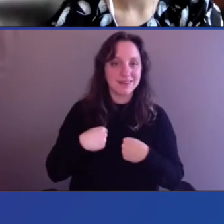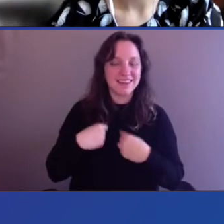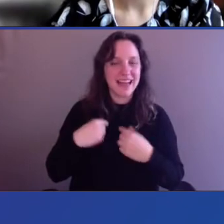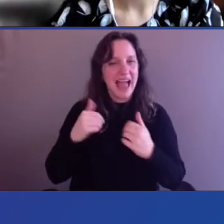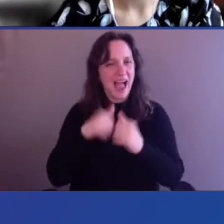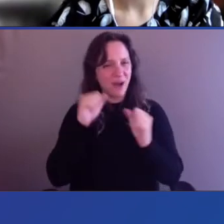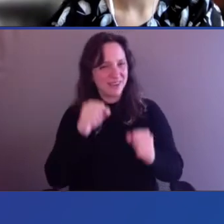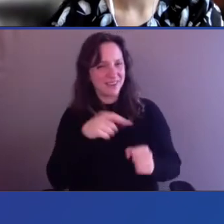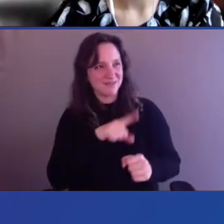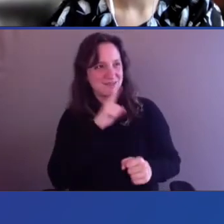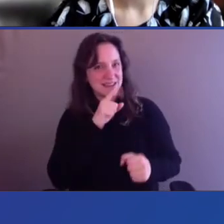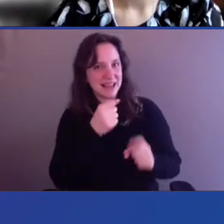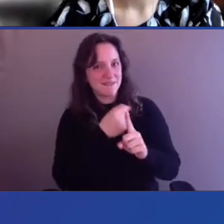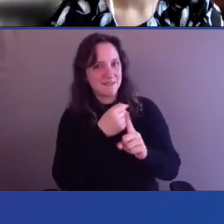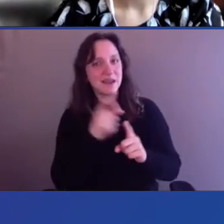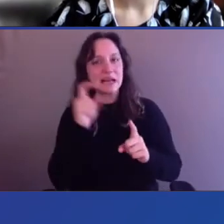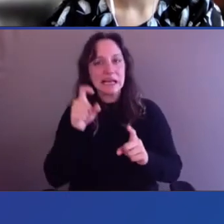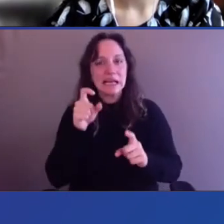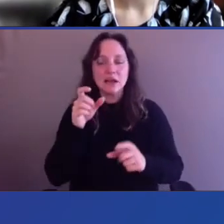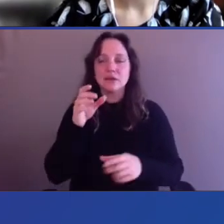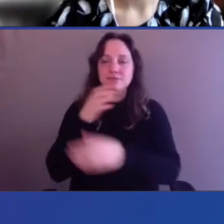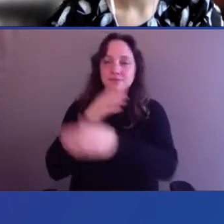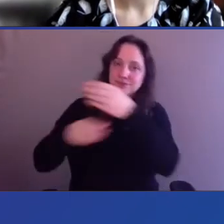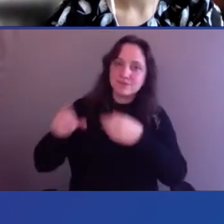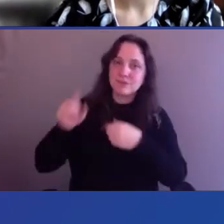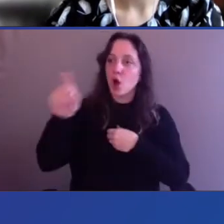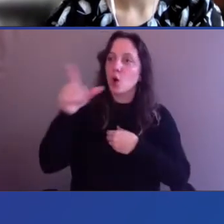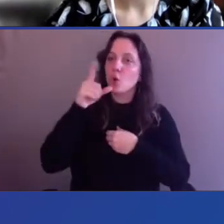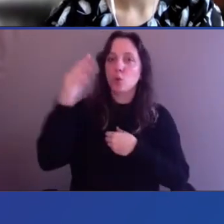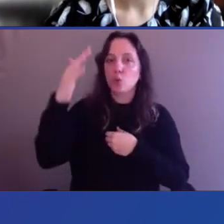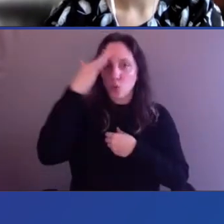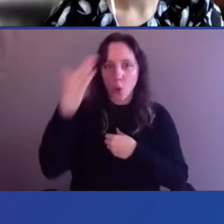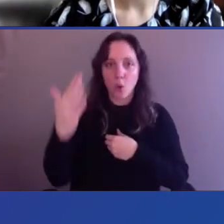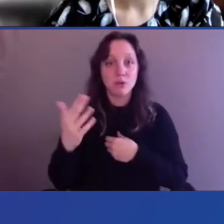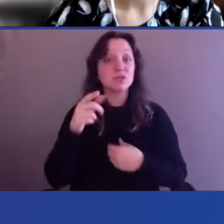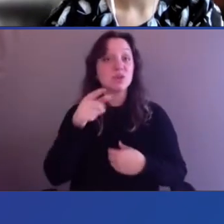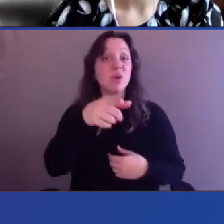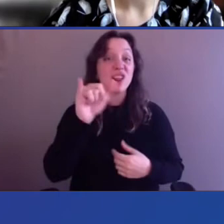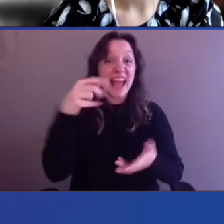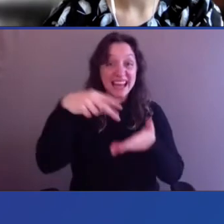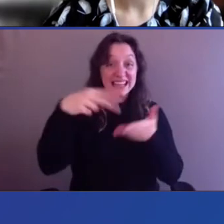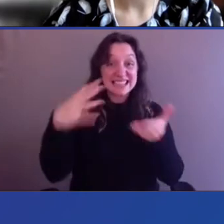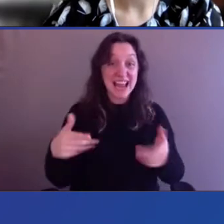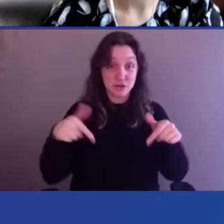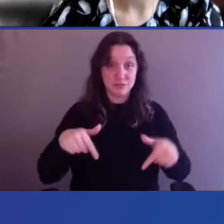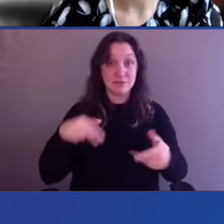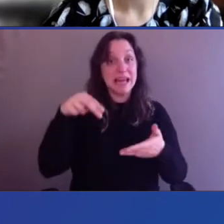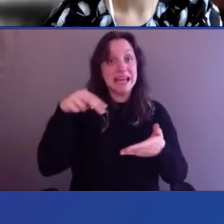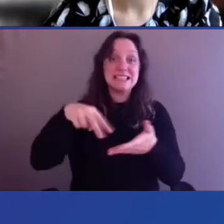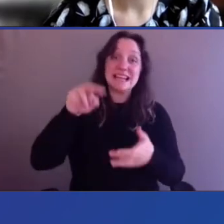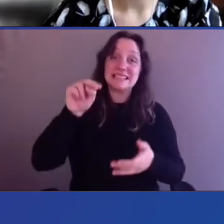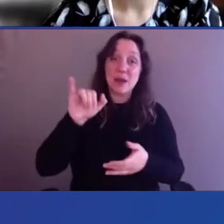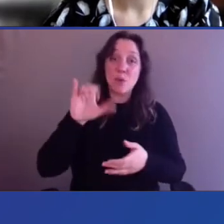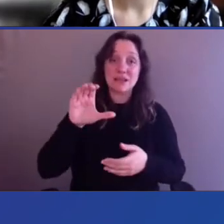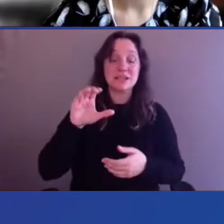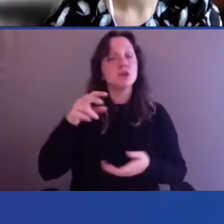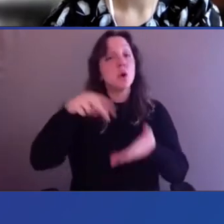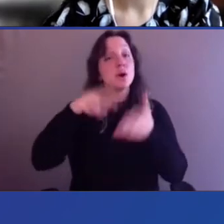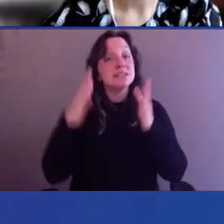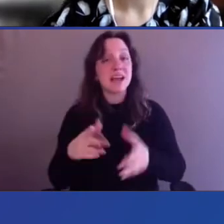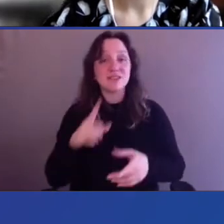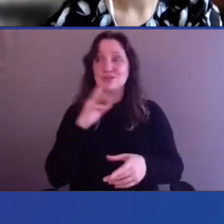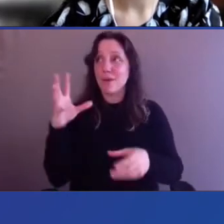community, that dancers are members of the dance family. Okay. And that's Nettie people,